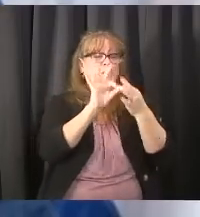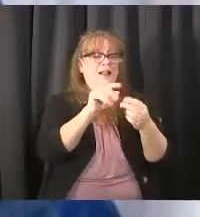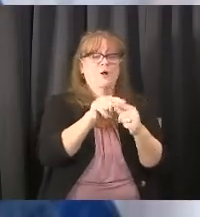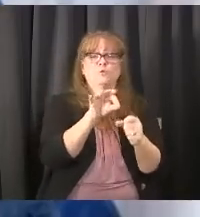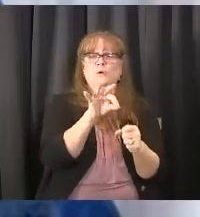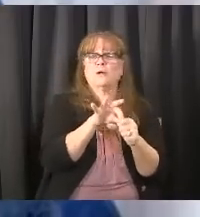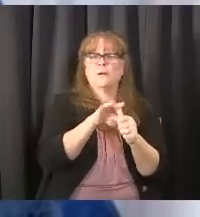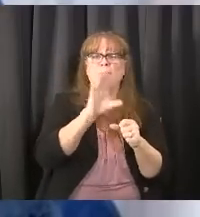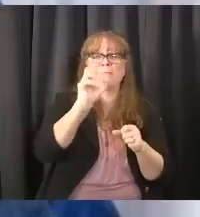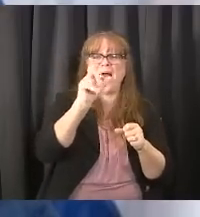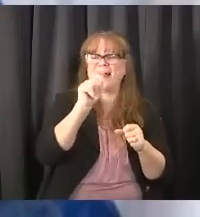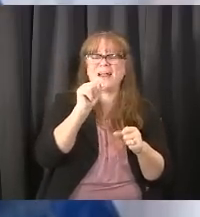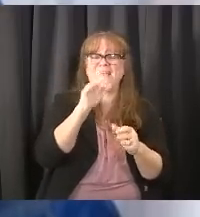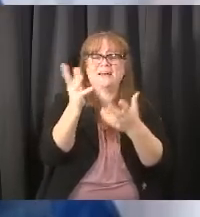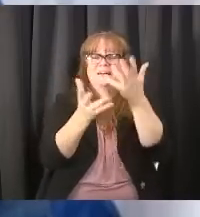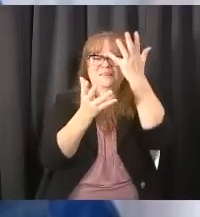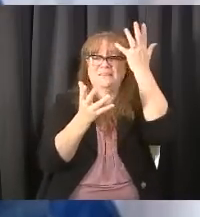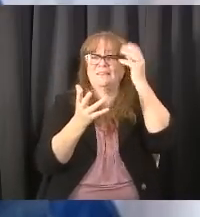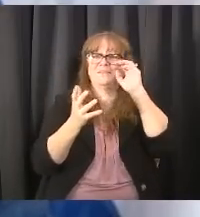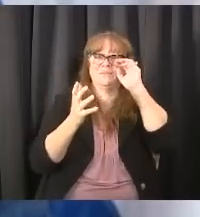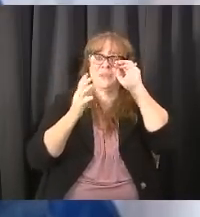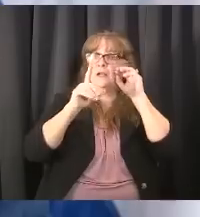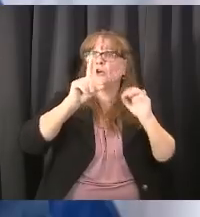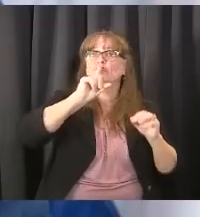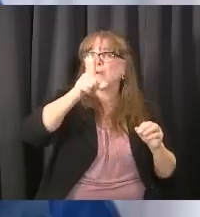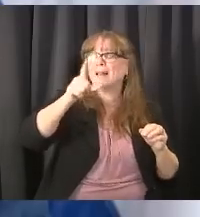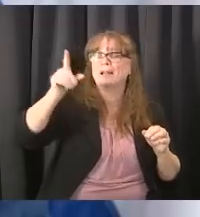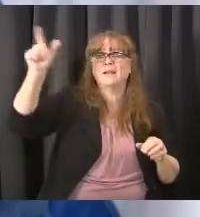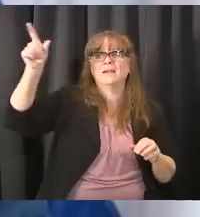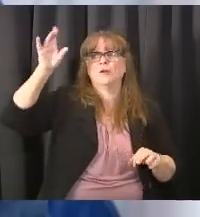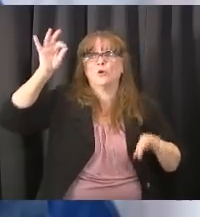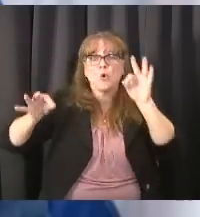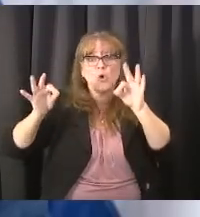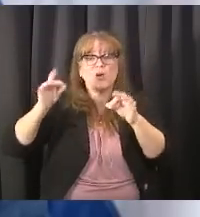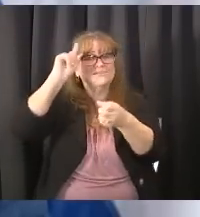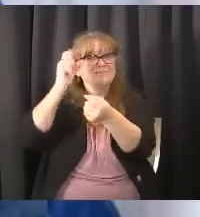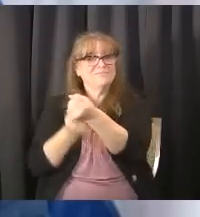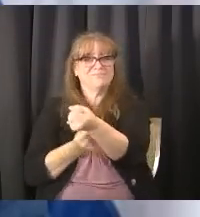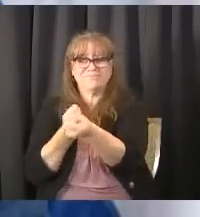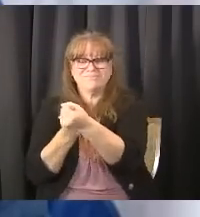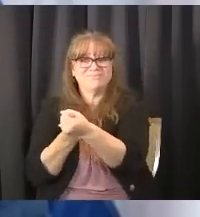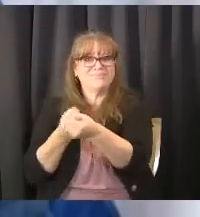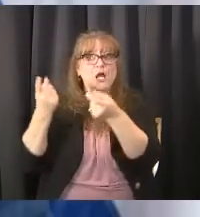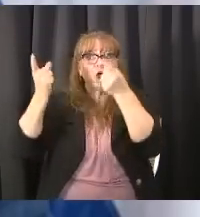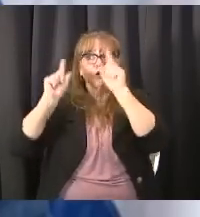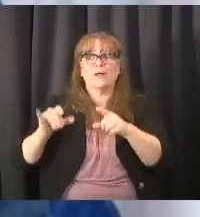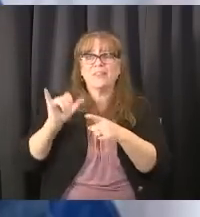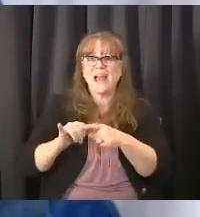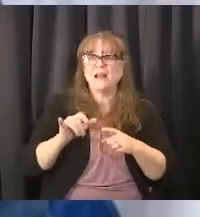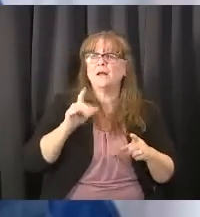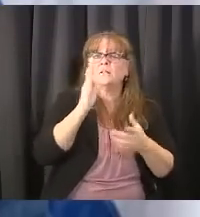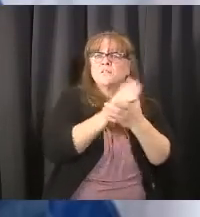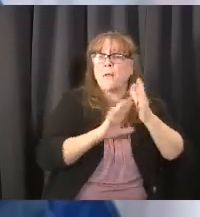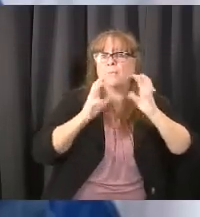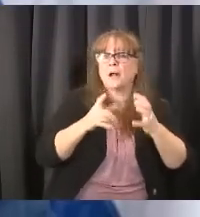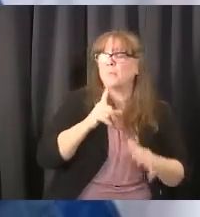courts. So they're simply incorrect if they say it's unconstitutional. The courts have not agreed with that.